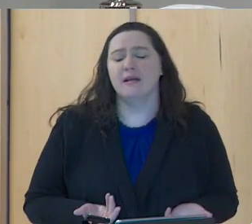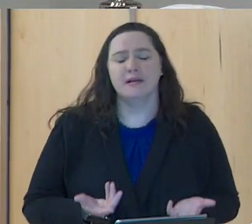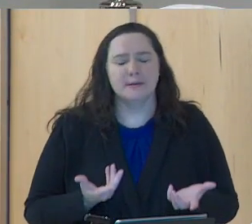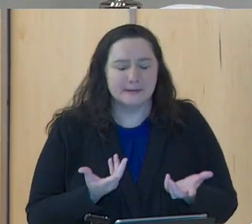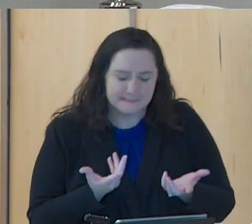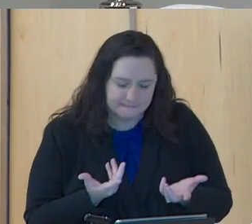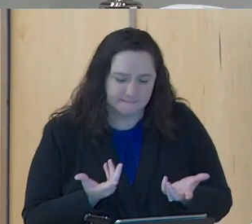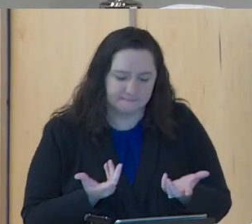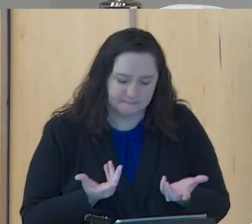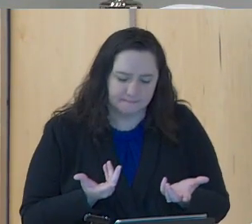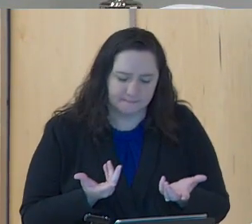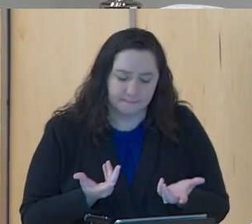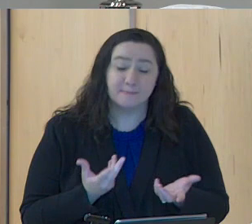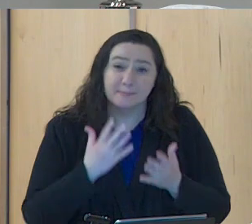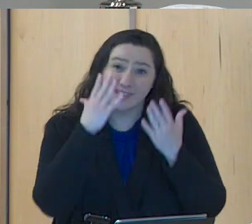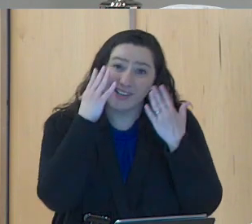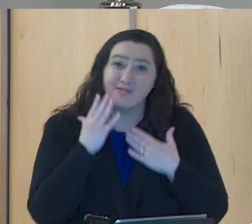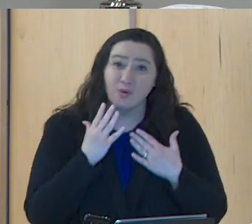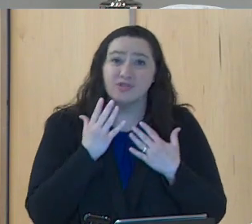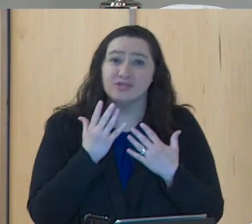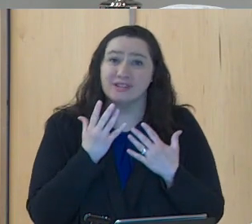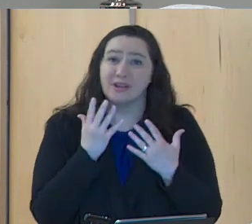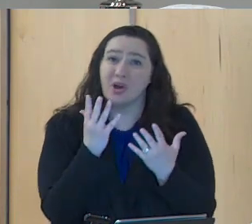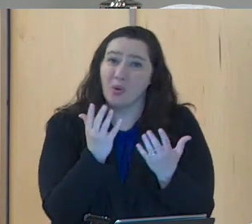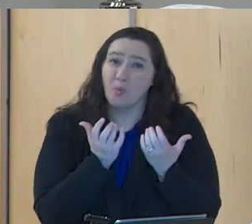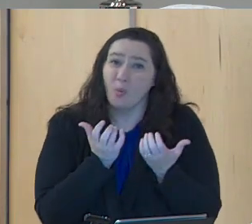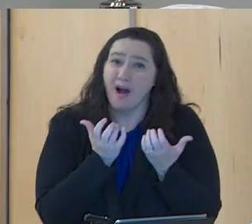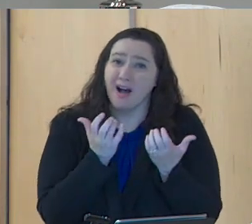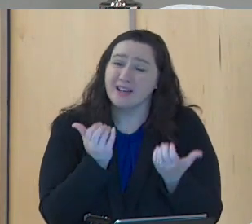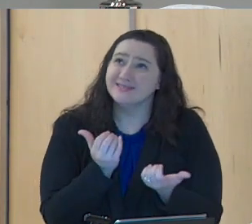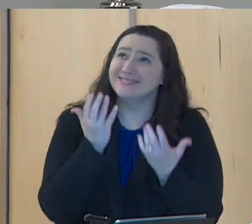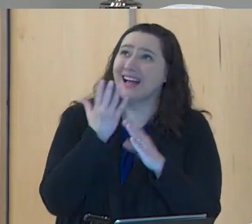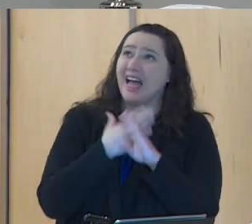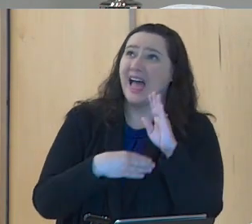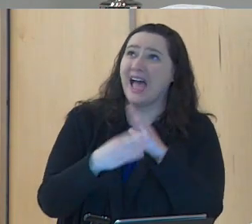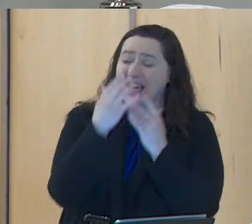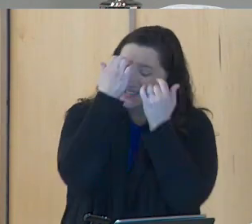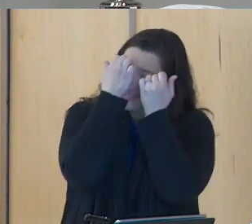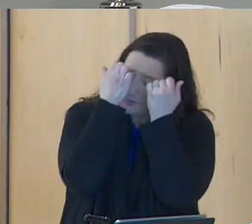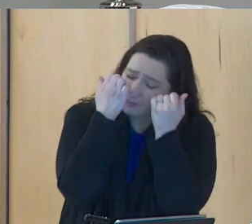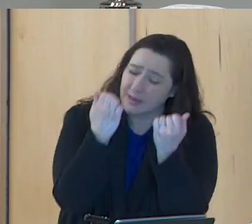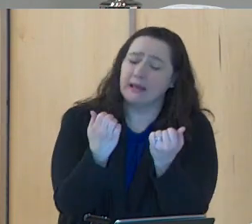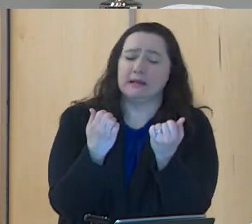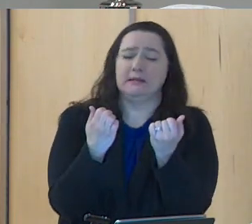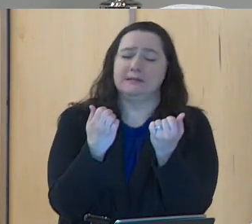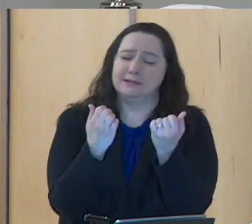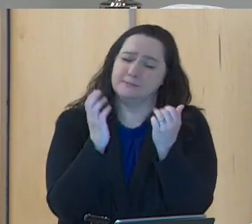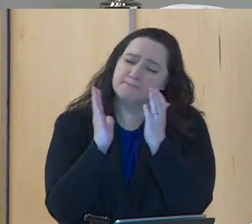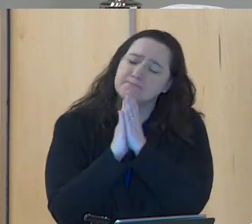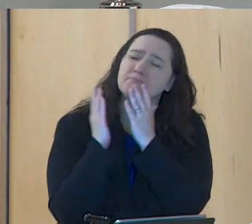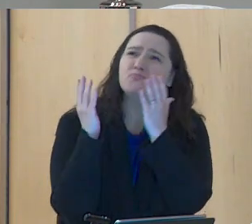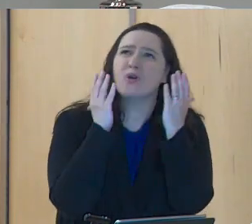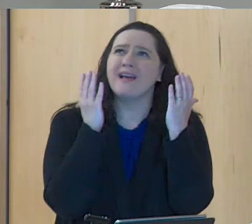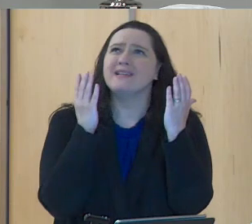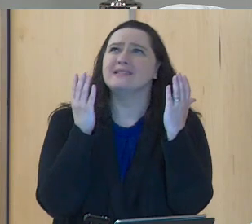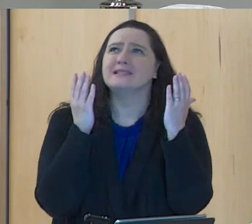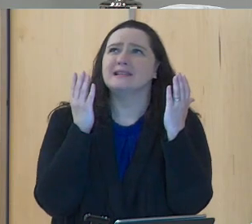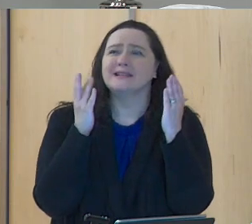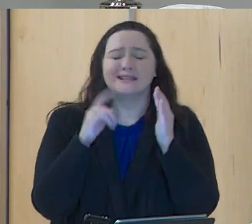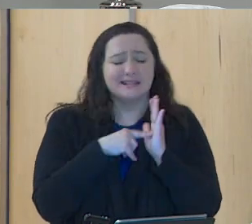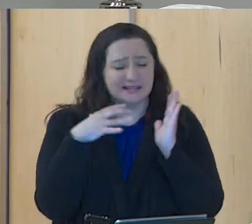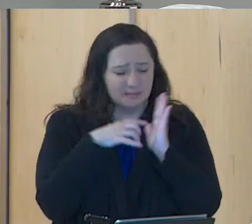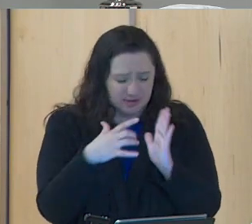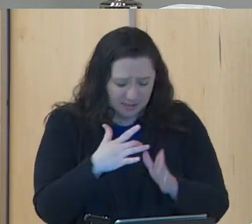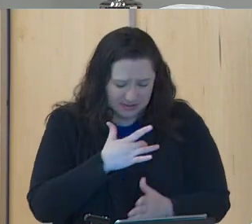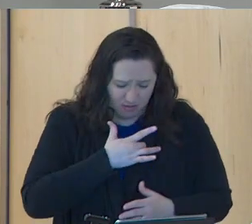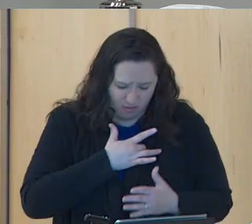Yes, unfortunately, even though we want to offer up God our hands of obedience and praise many times, our hearts lead